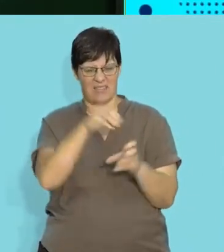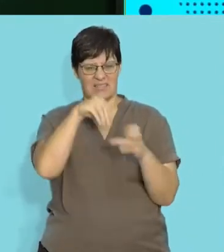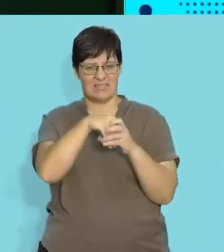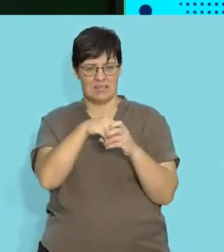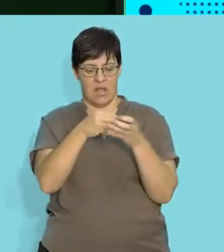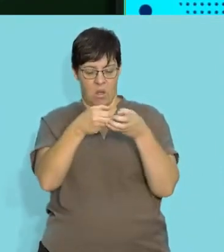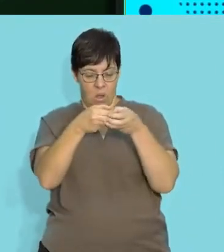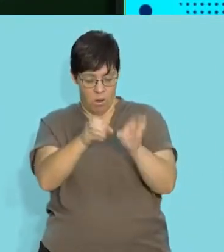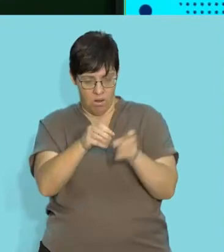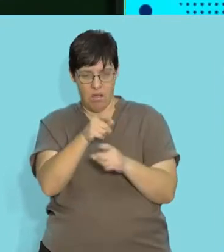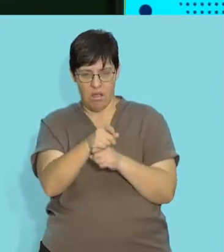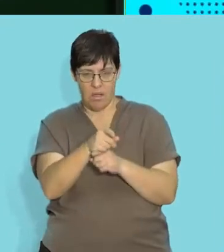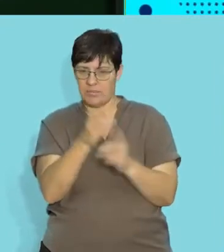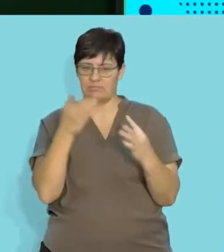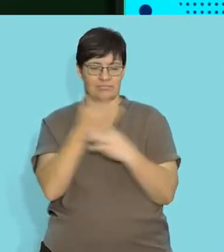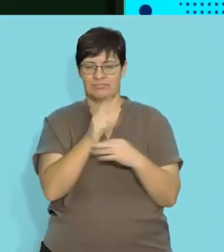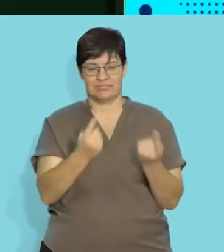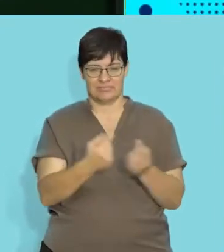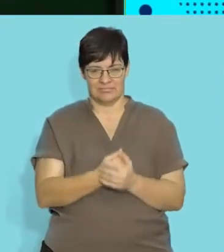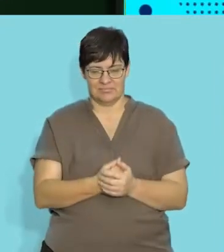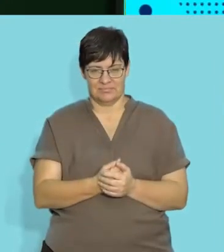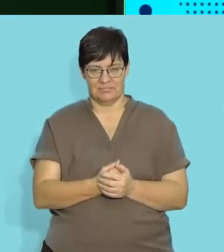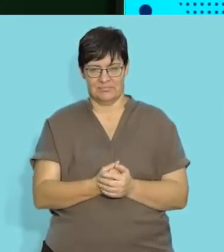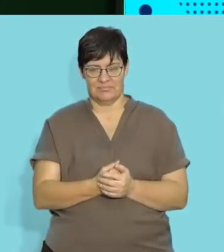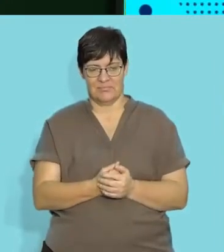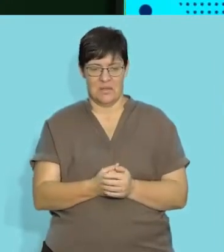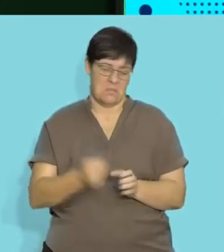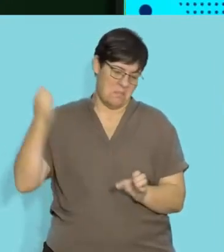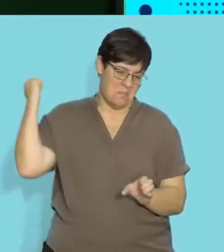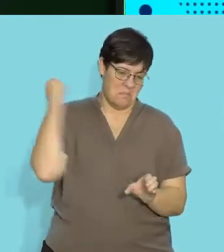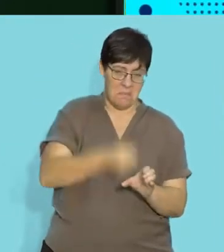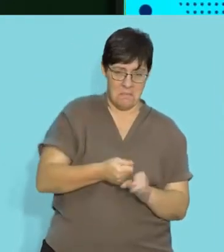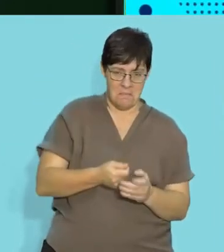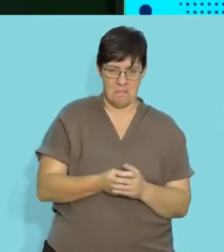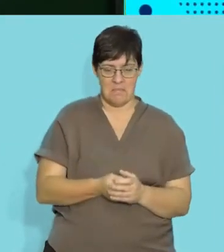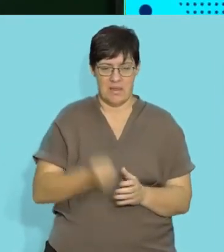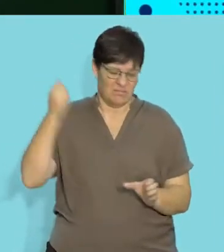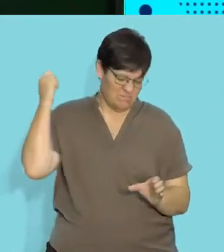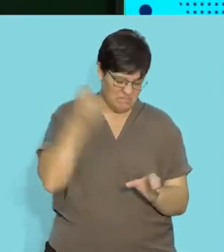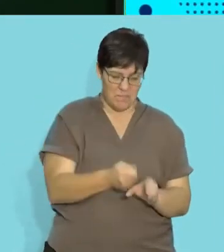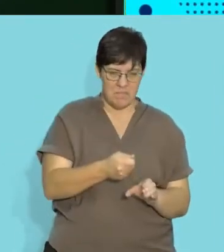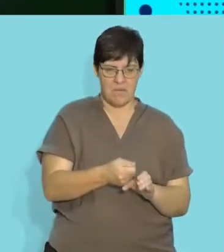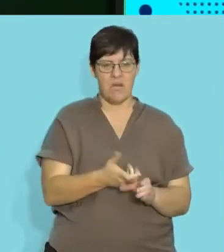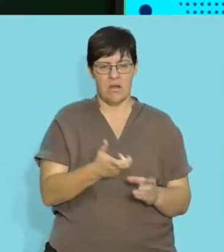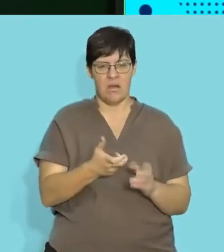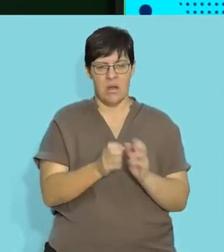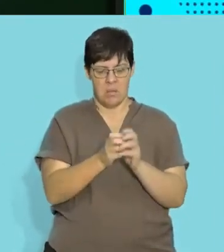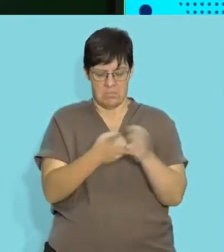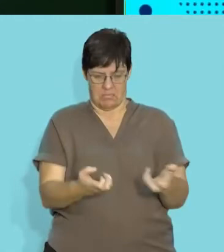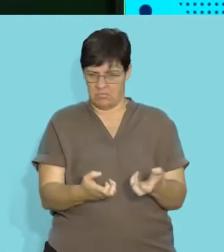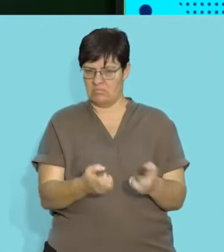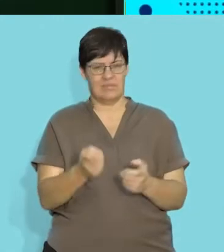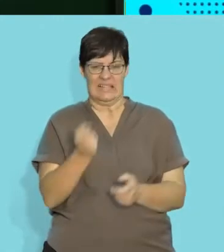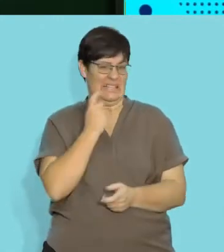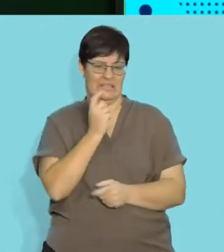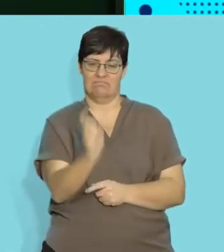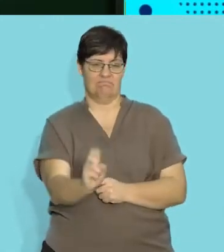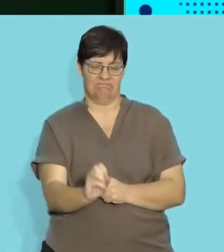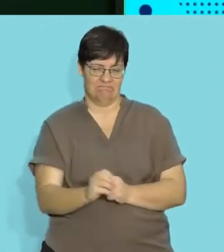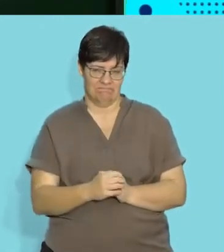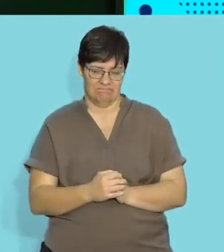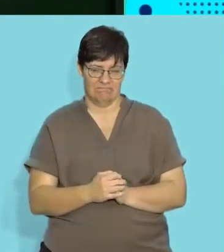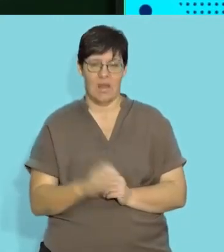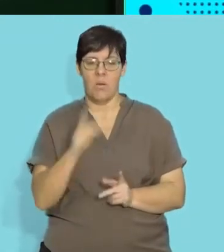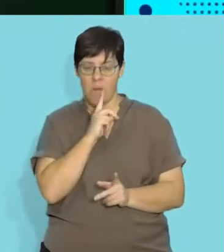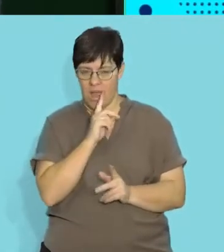often is impenetrable. I mean if you were to try and crack that using a hammer or a stone, it doesn't break easily. So